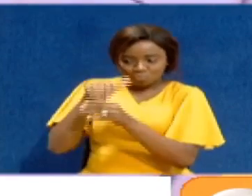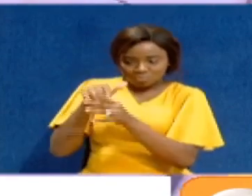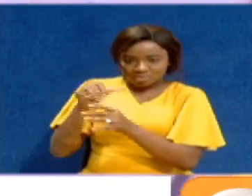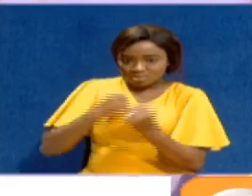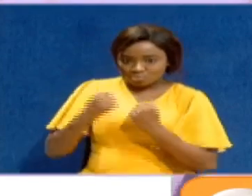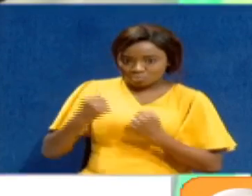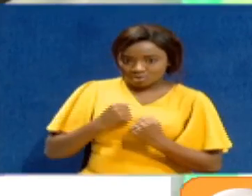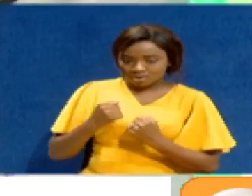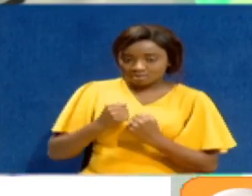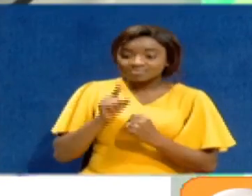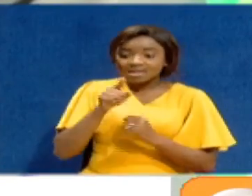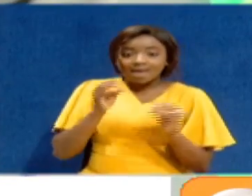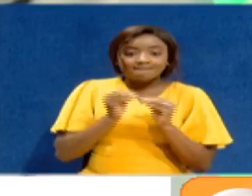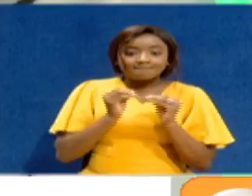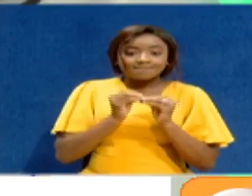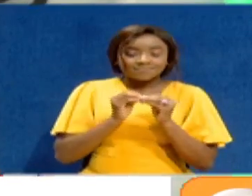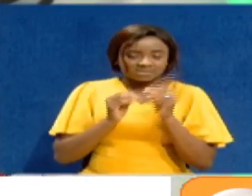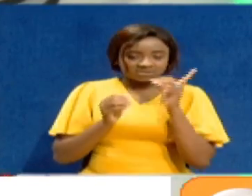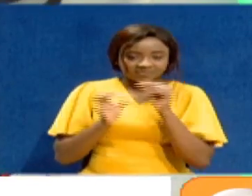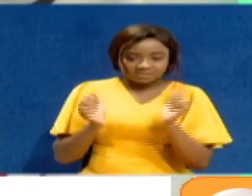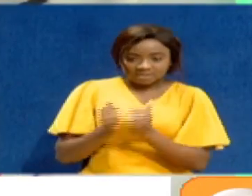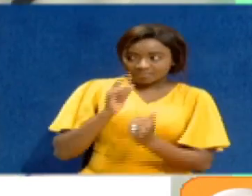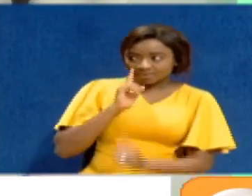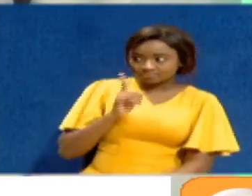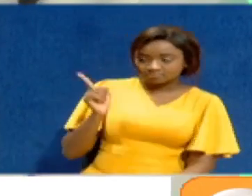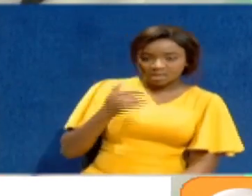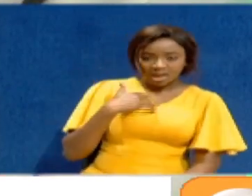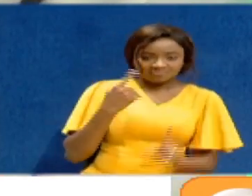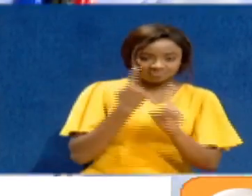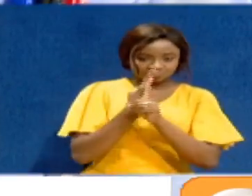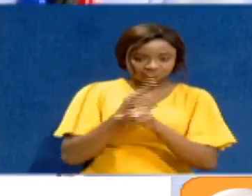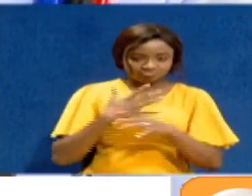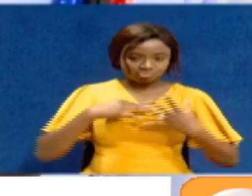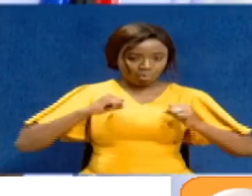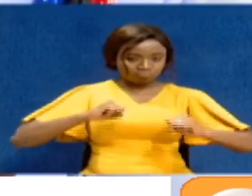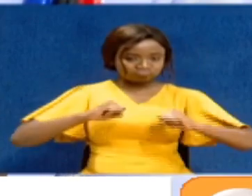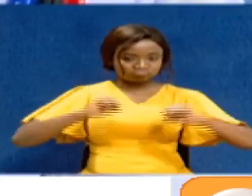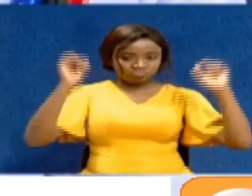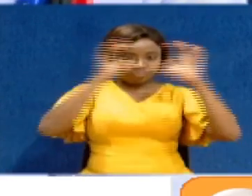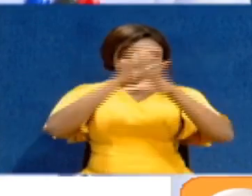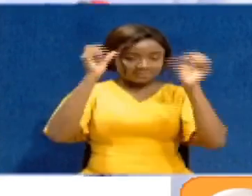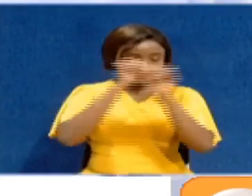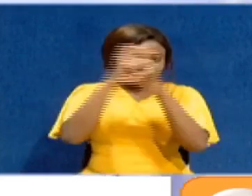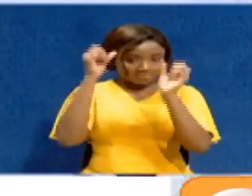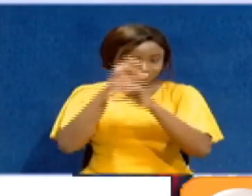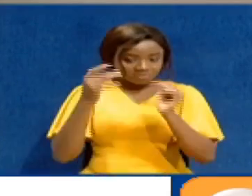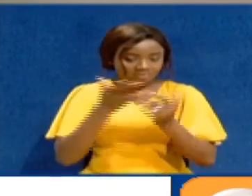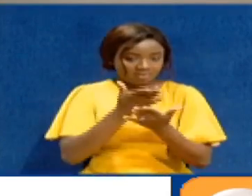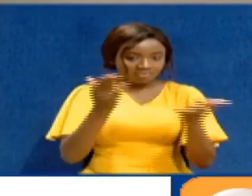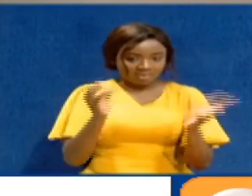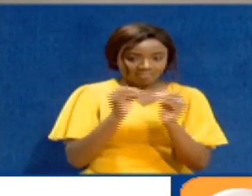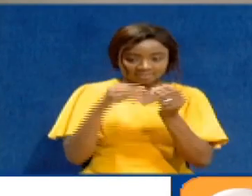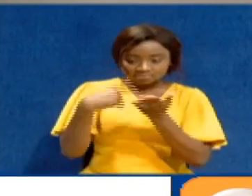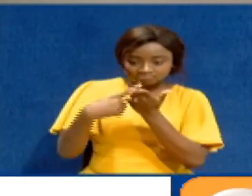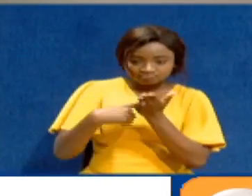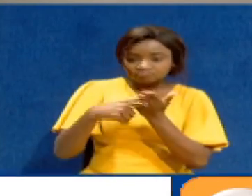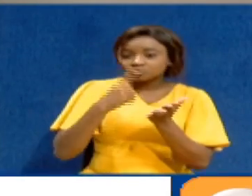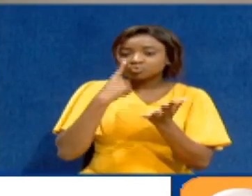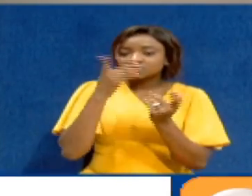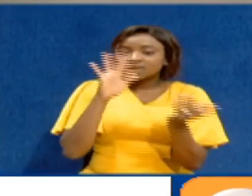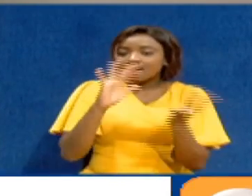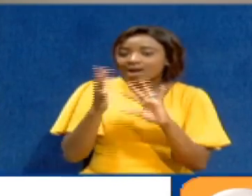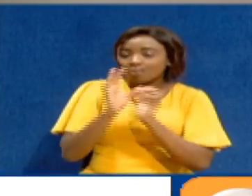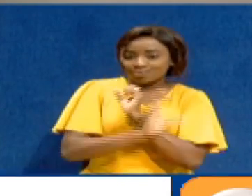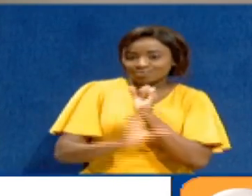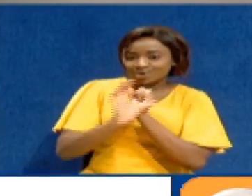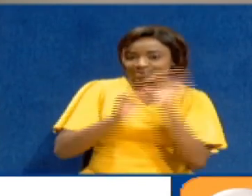A meeting of the Africa Union and Africa CDC brought together Africa heads of states in a brainstorming session over the continent's preparedness or lack of